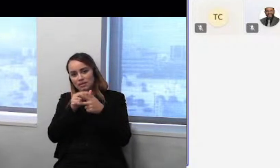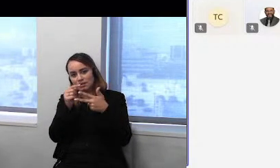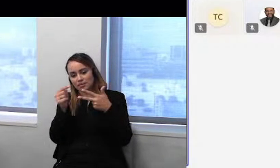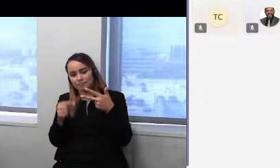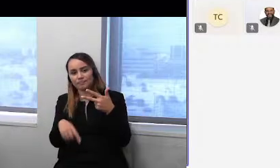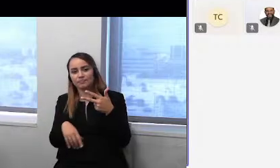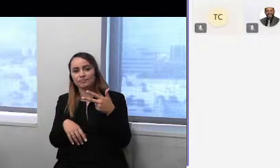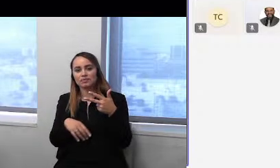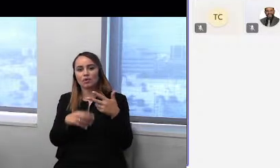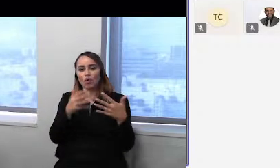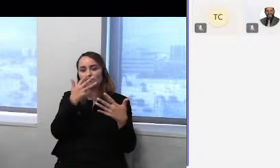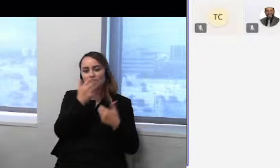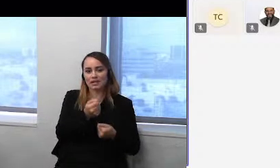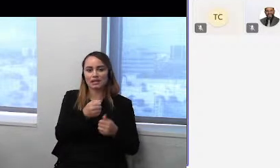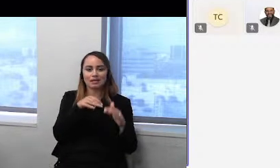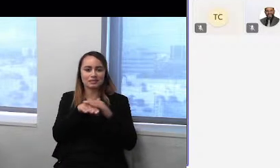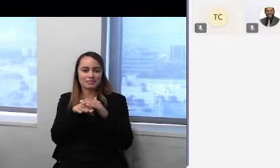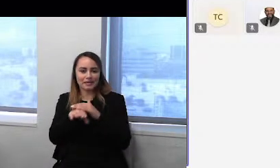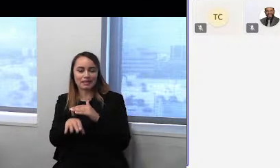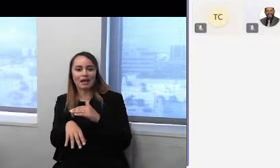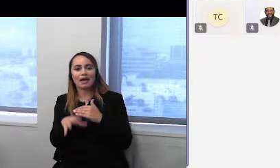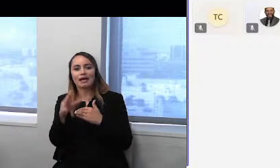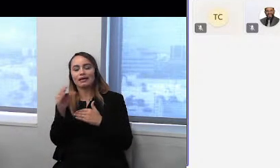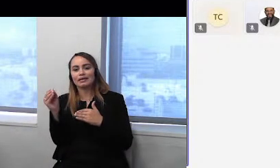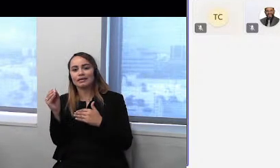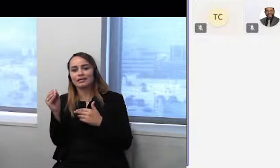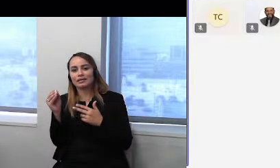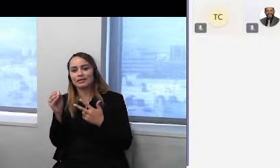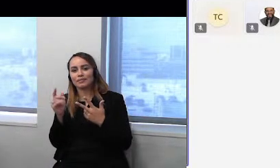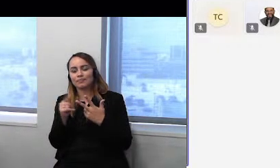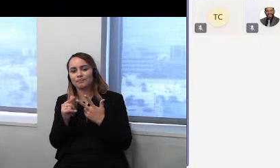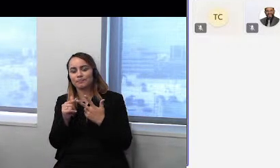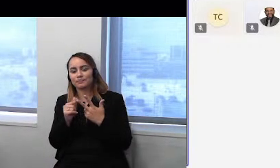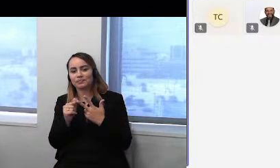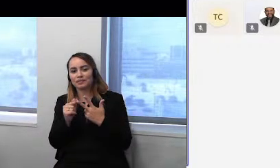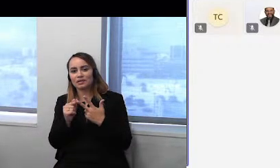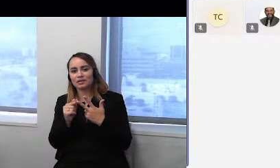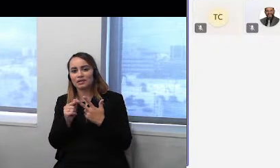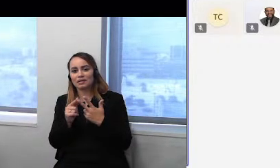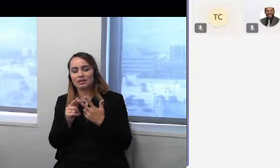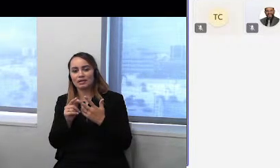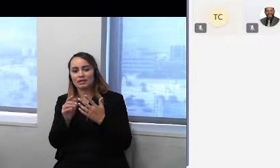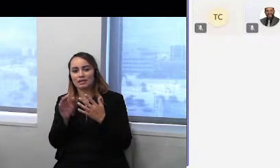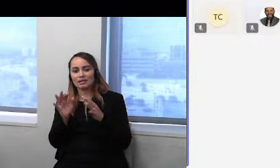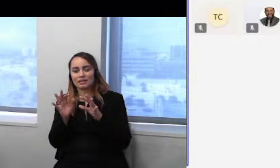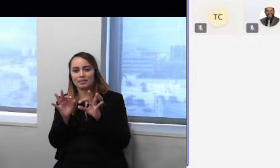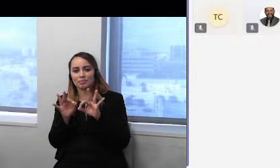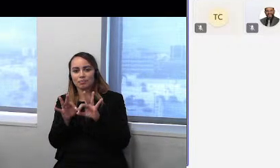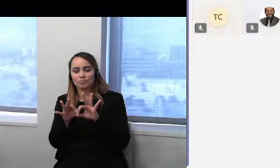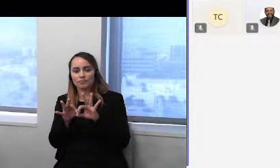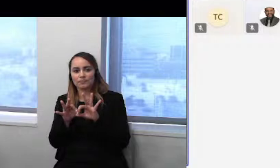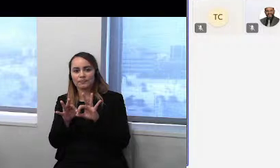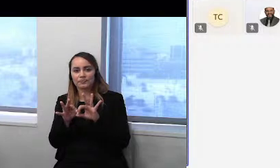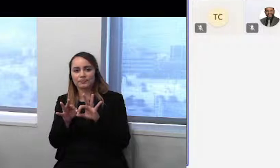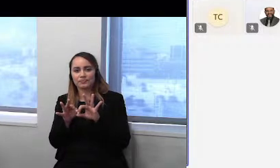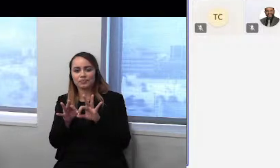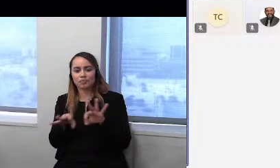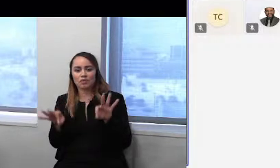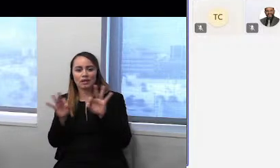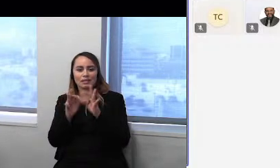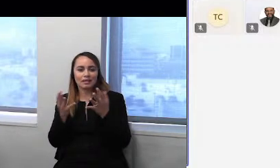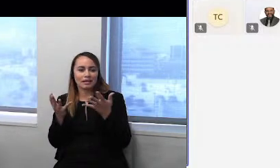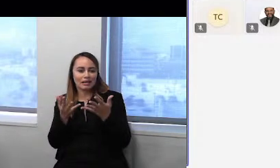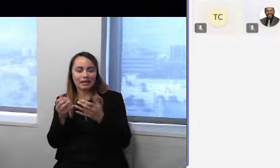It has to be an integrated system planning process. That is part of when gentleman asked the question